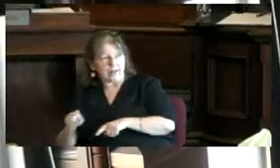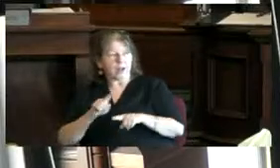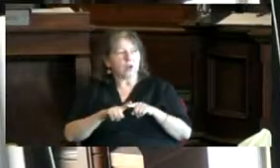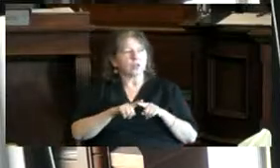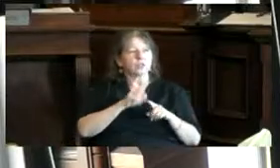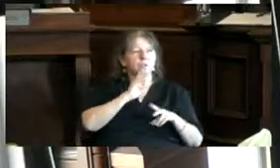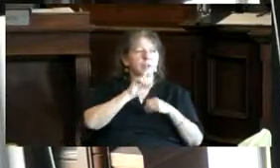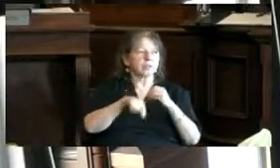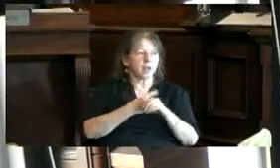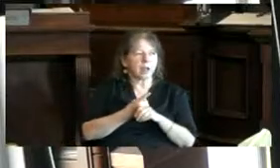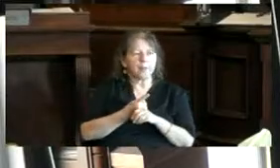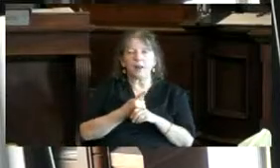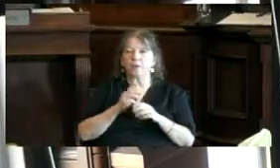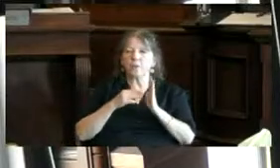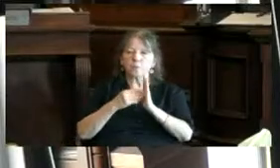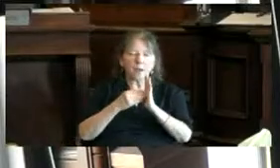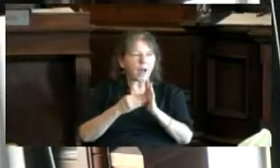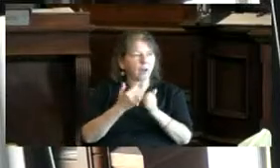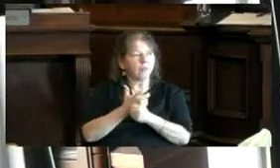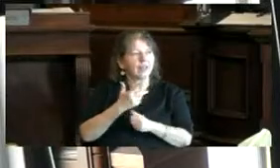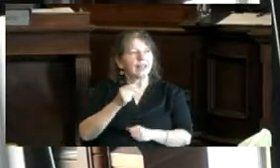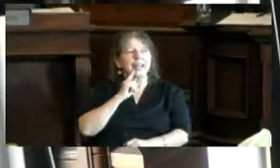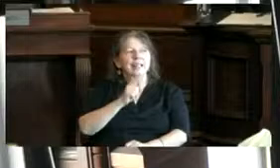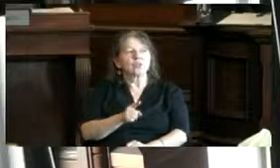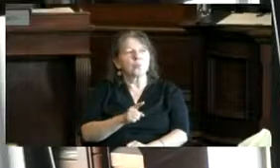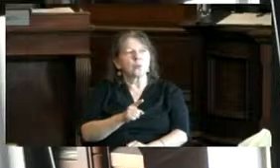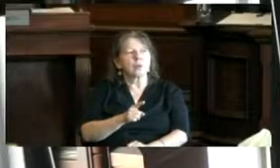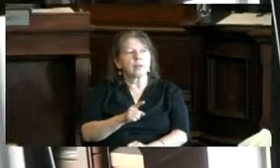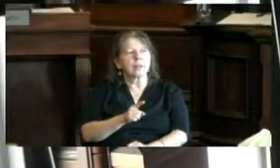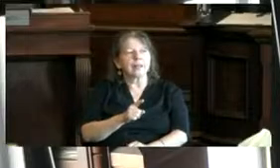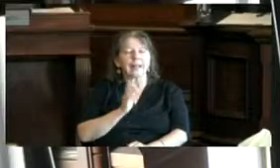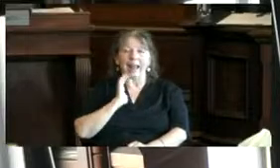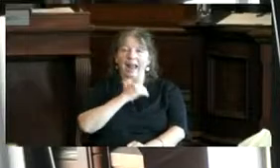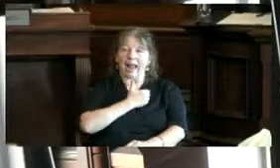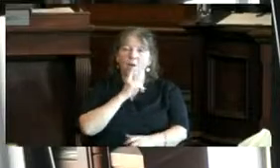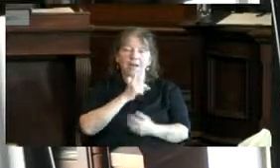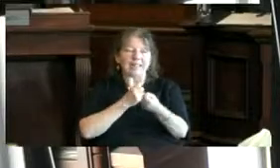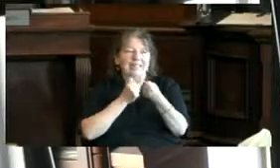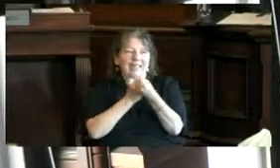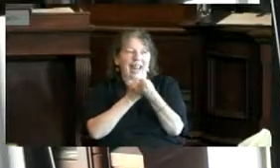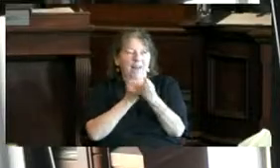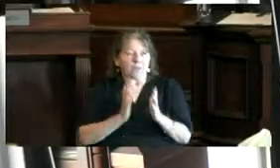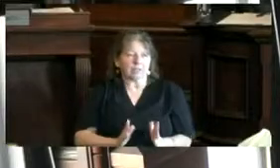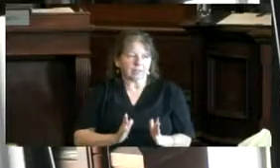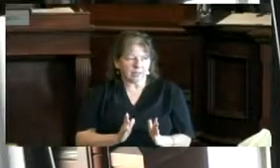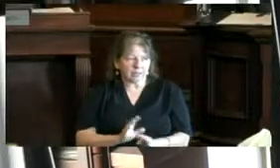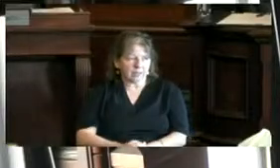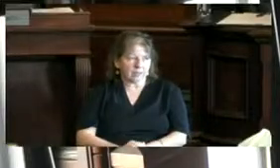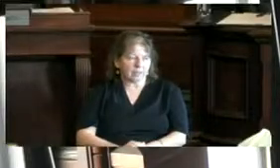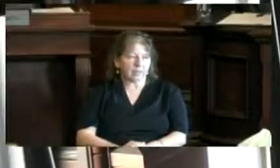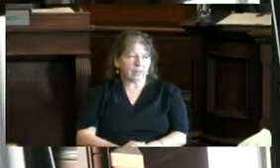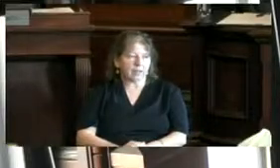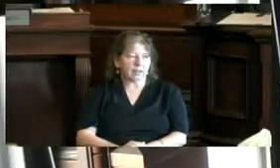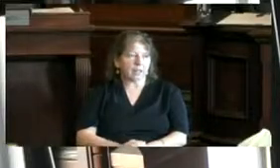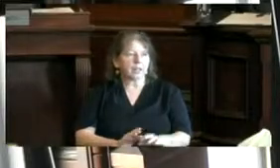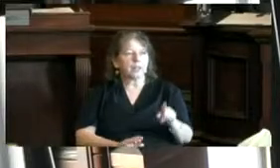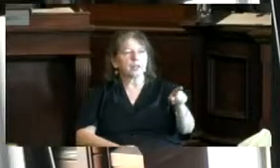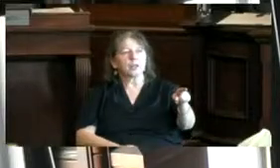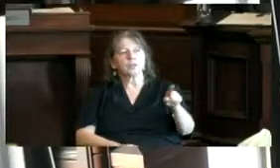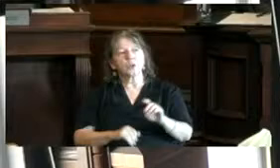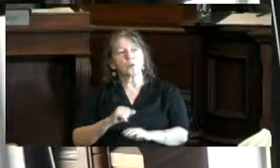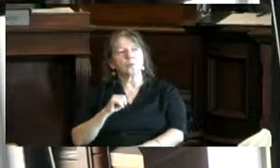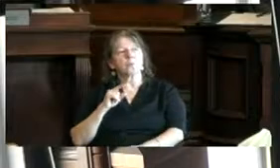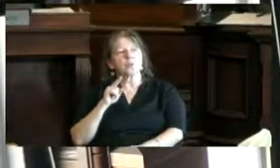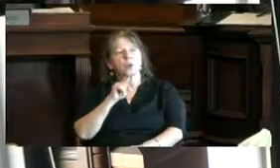housing first model and all those things, it really is a advocacy component. So Ms. McCallum, her job,